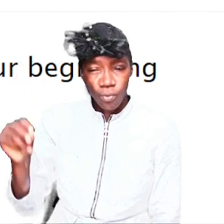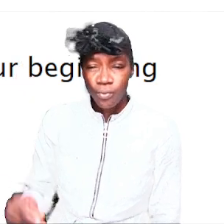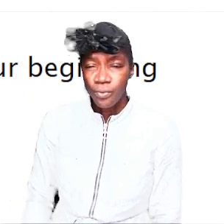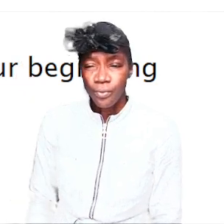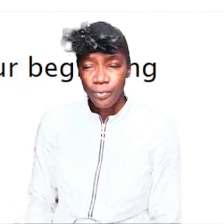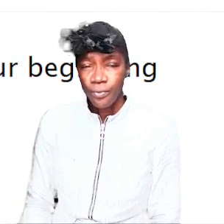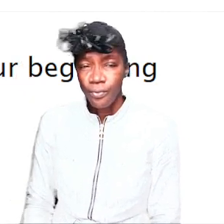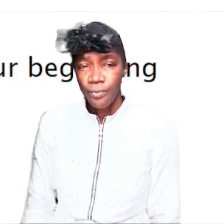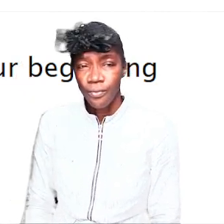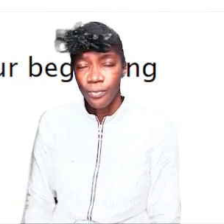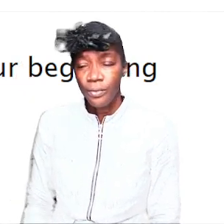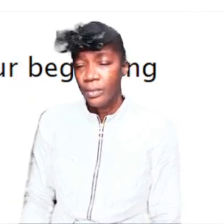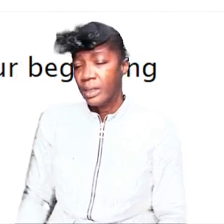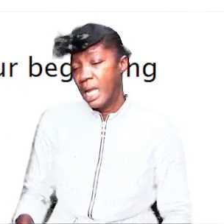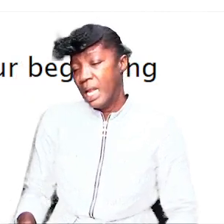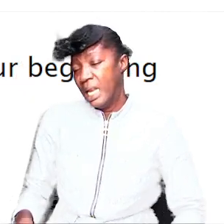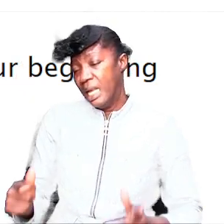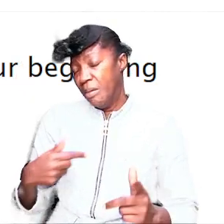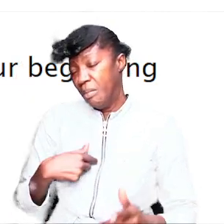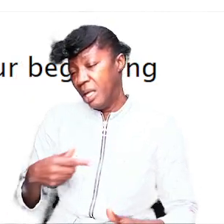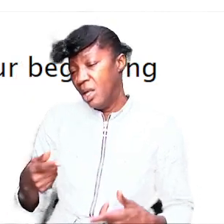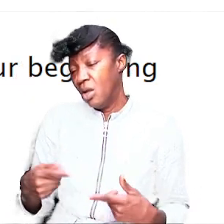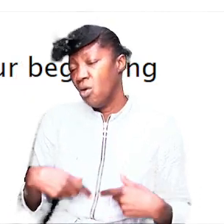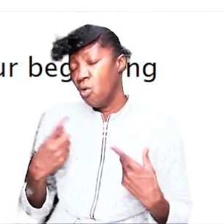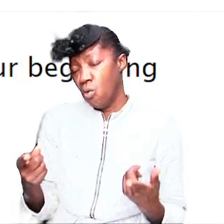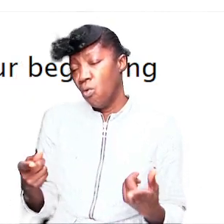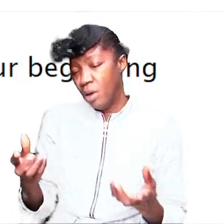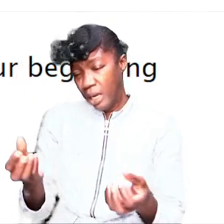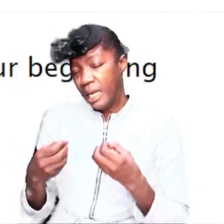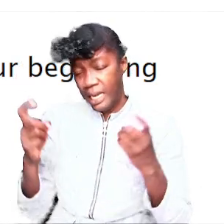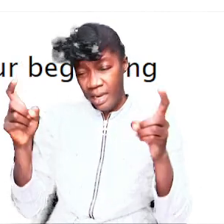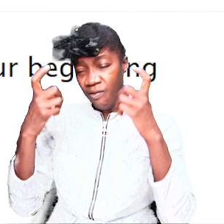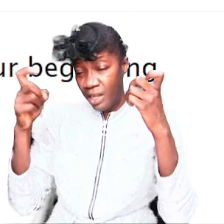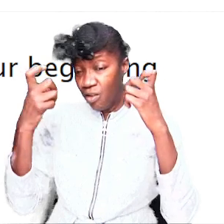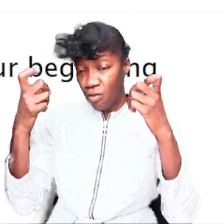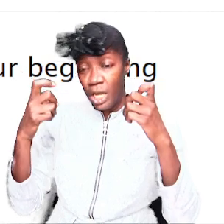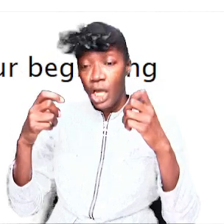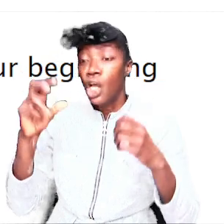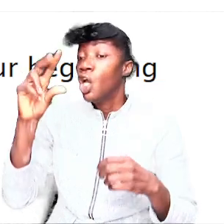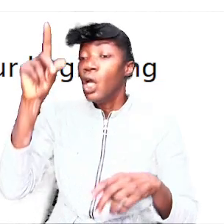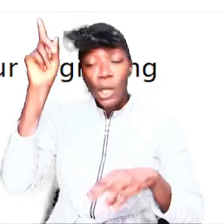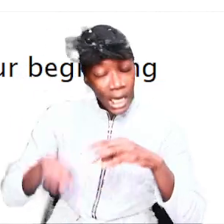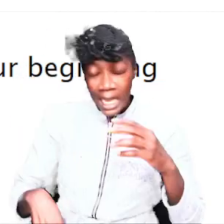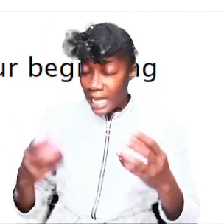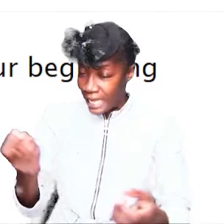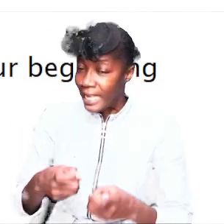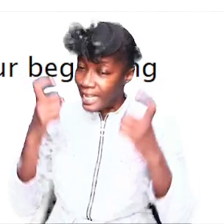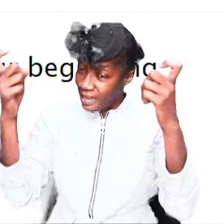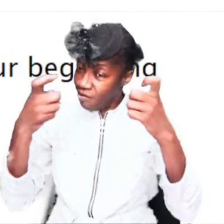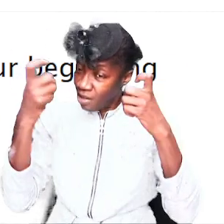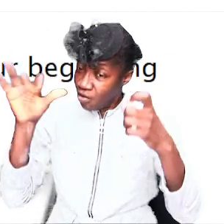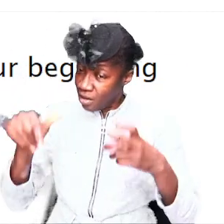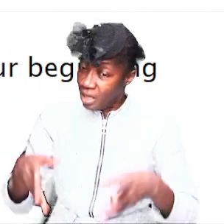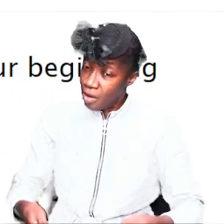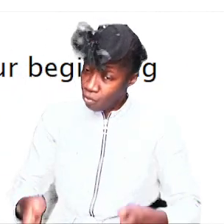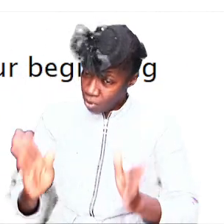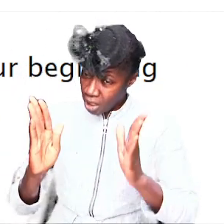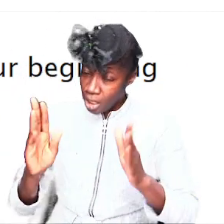me go and get the victory. We cannot have the victory. We cannot get the victory